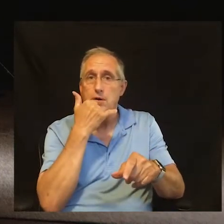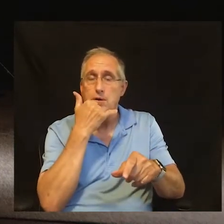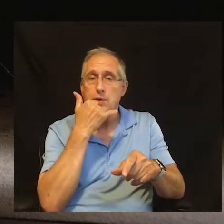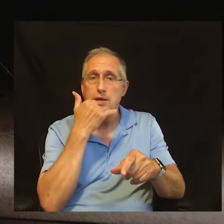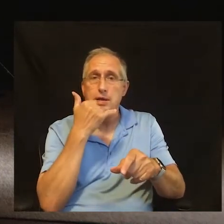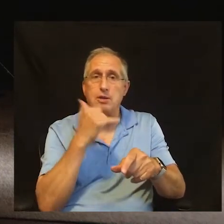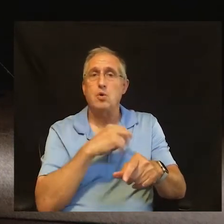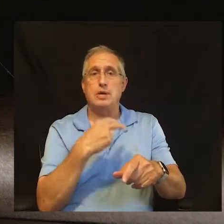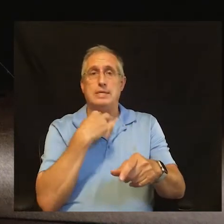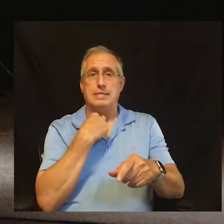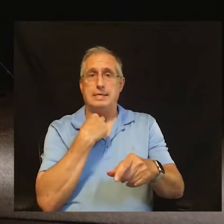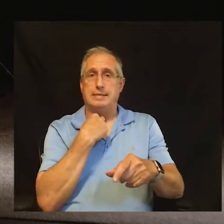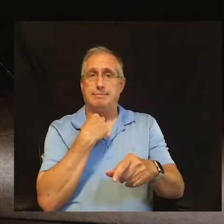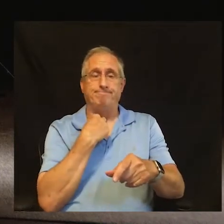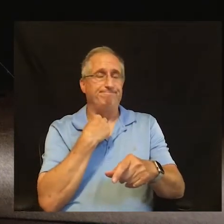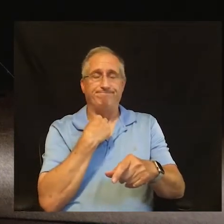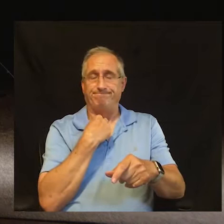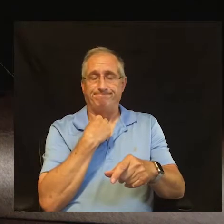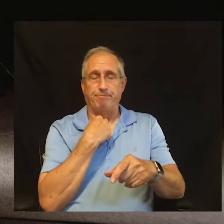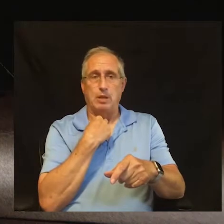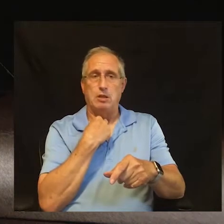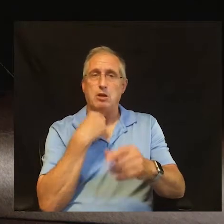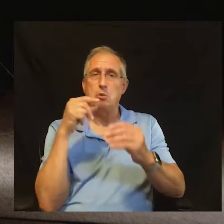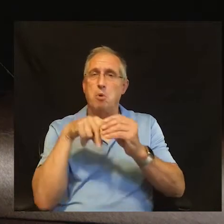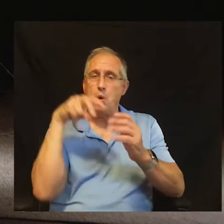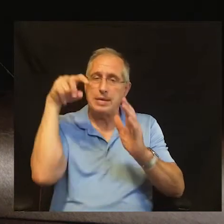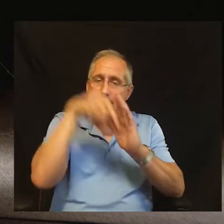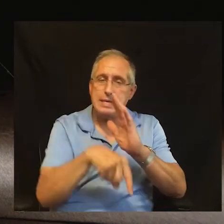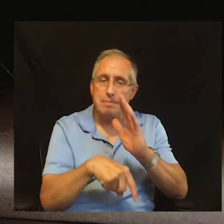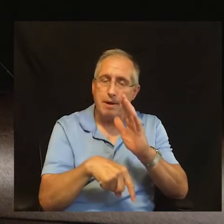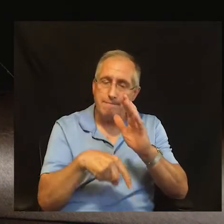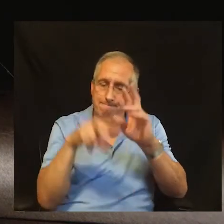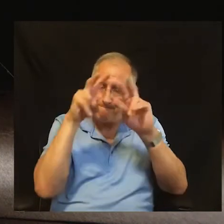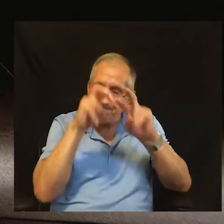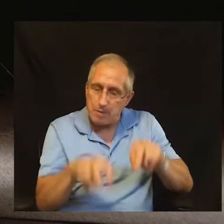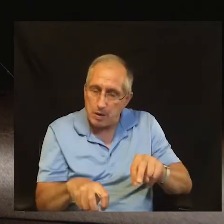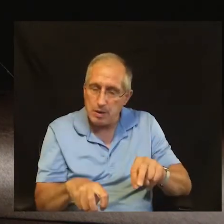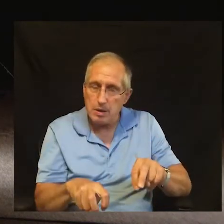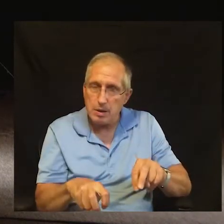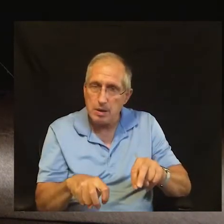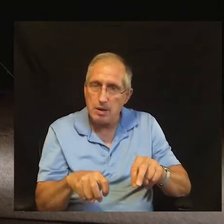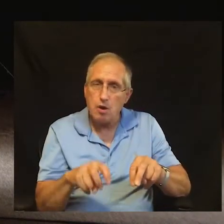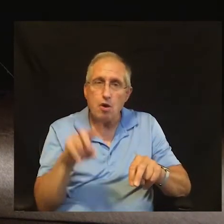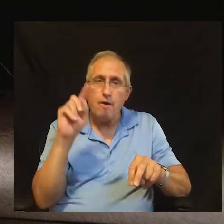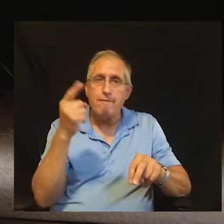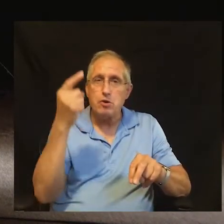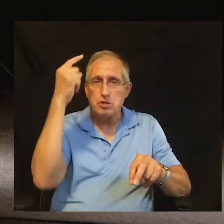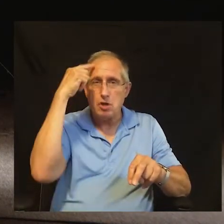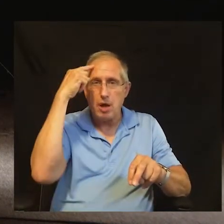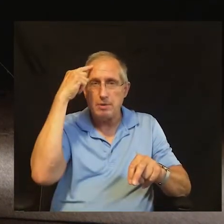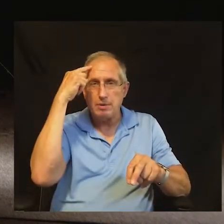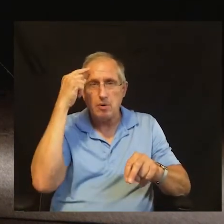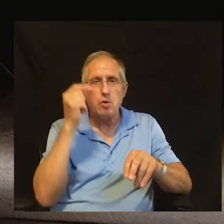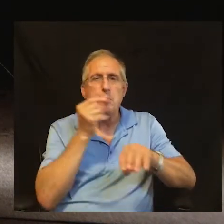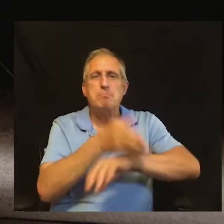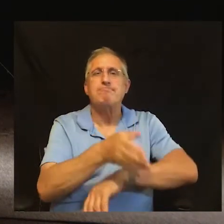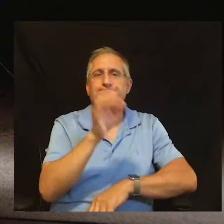get stuck there. Look deeper than that. Go past your first thought.